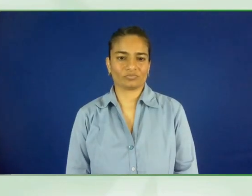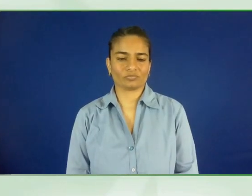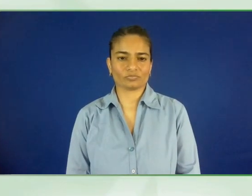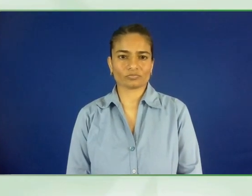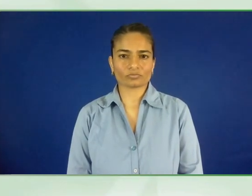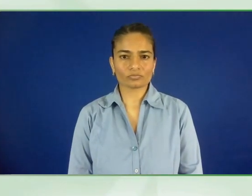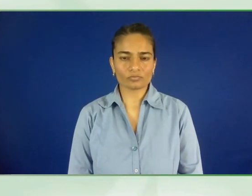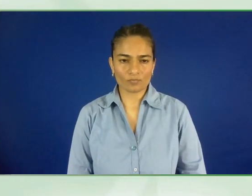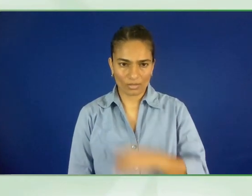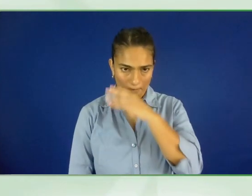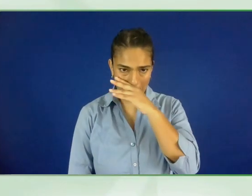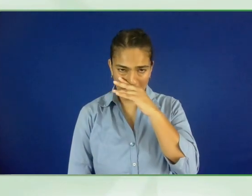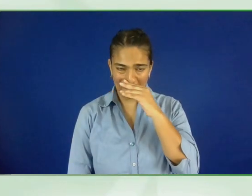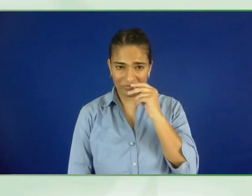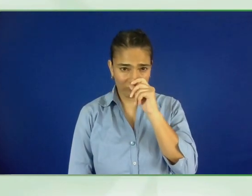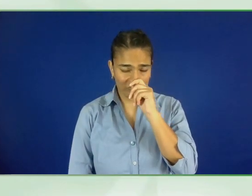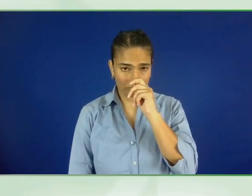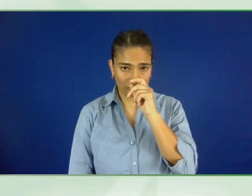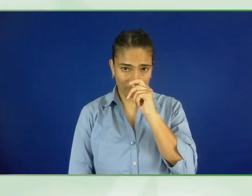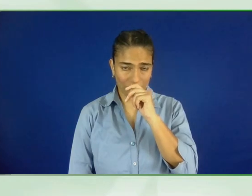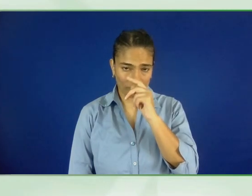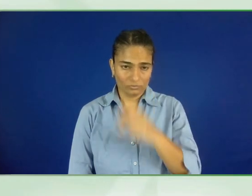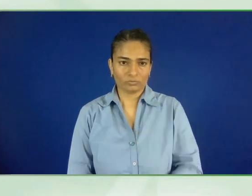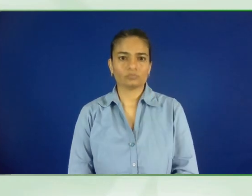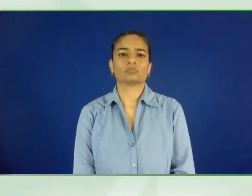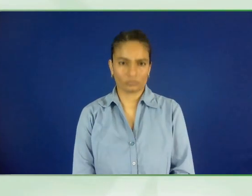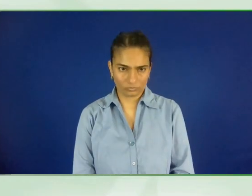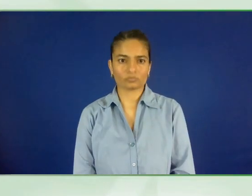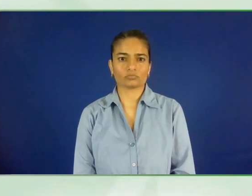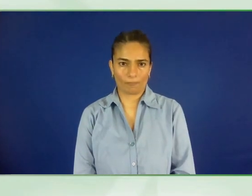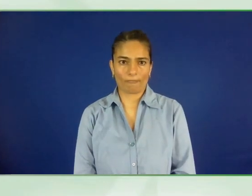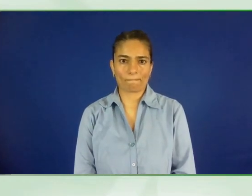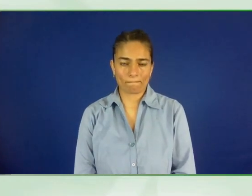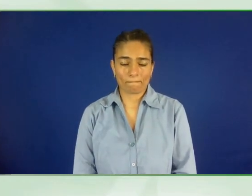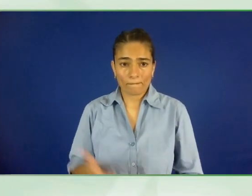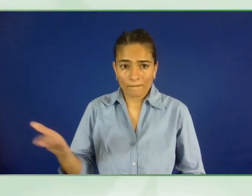Someone else? Maybe Matthew, you wanted to add something, or Fionnathan? No?